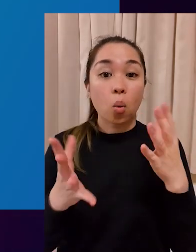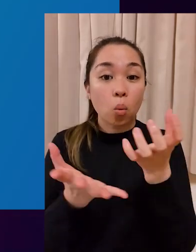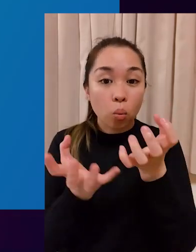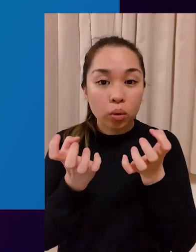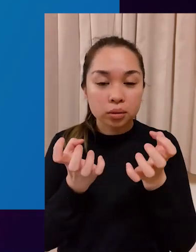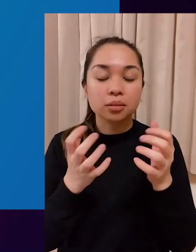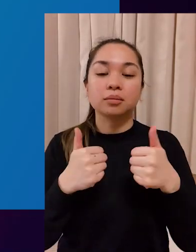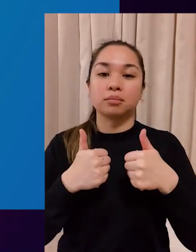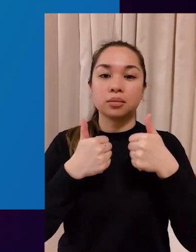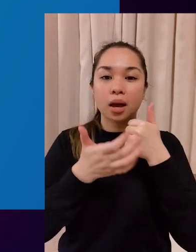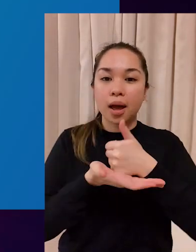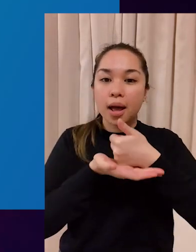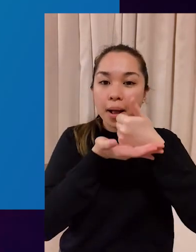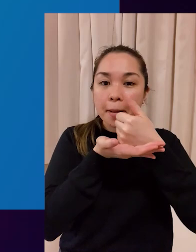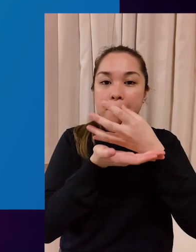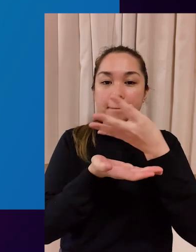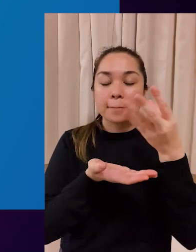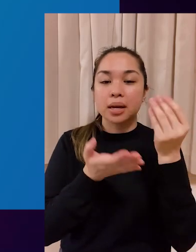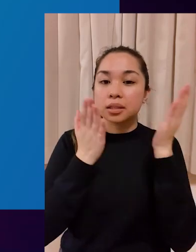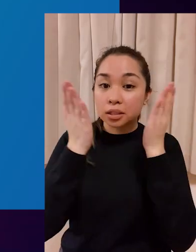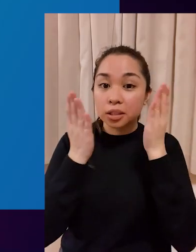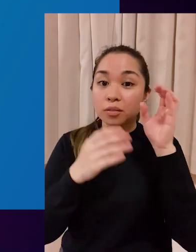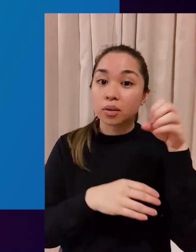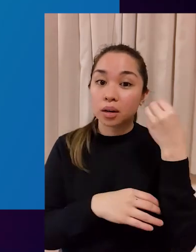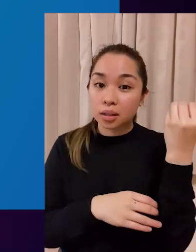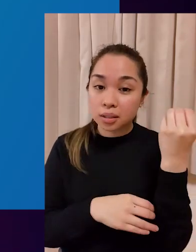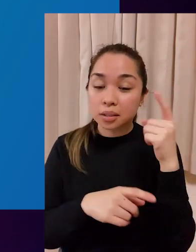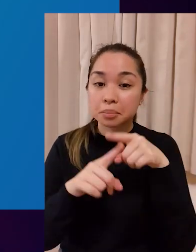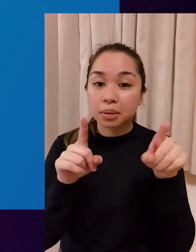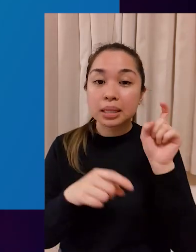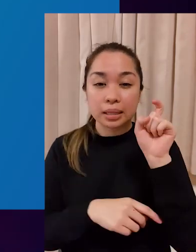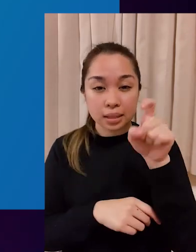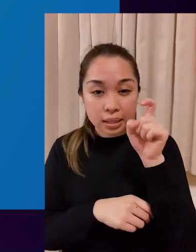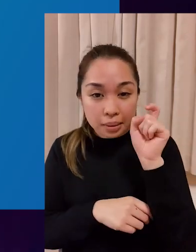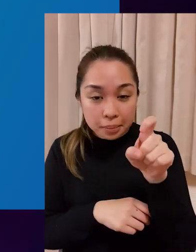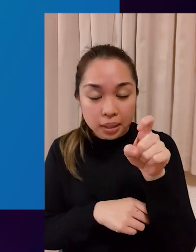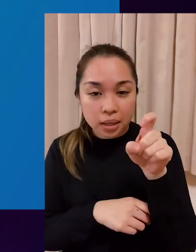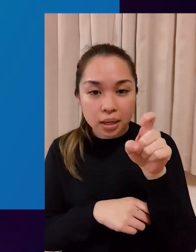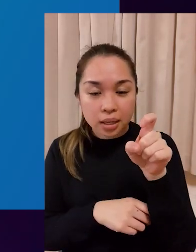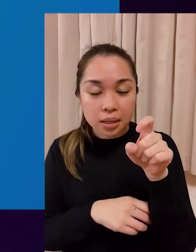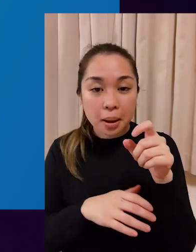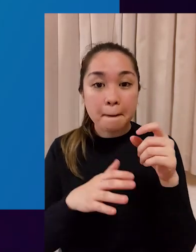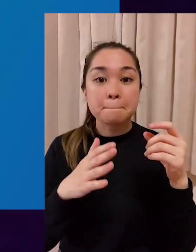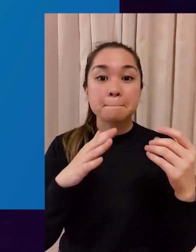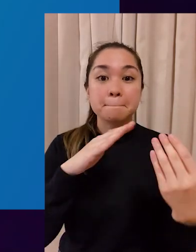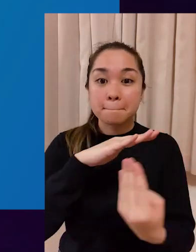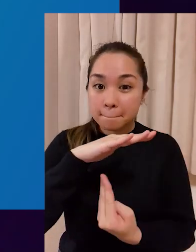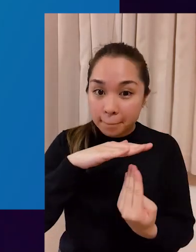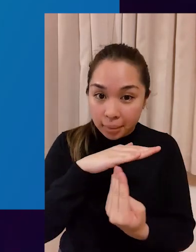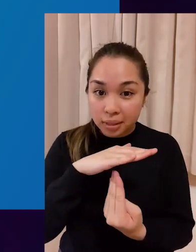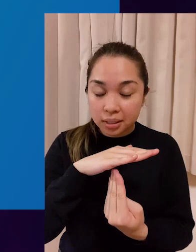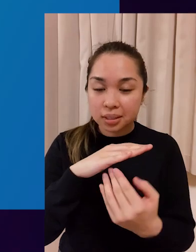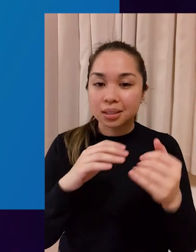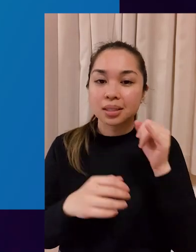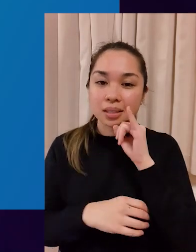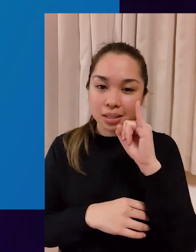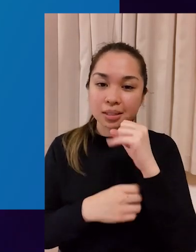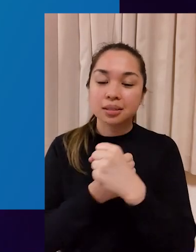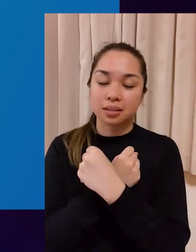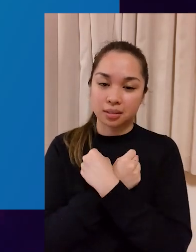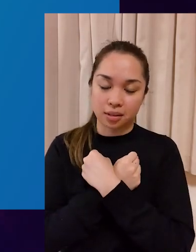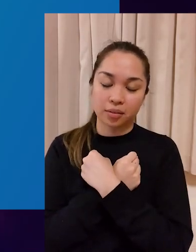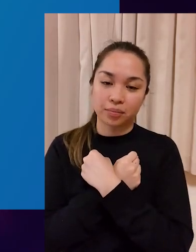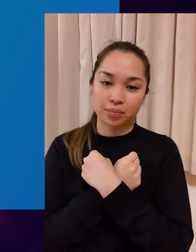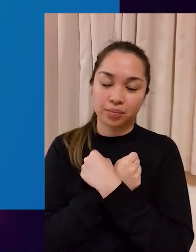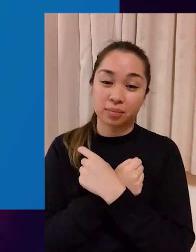need, it won't matter kung ito ay not done out of love. Na-realize ko na hindi basta-basta mauha yung perfect love